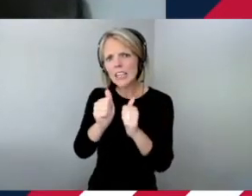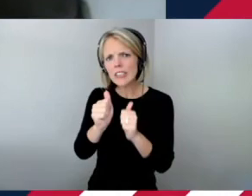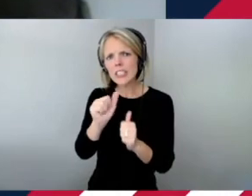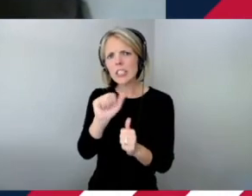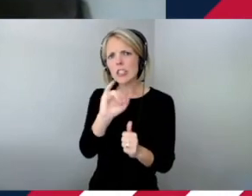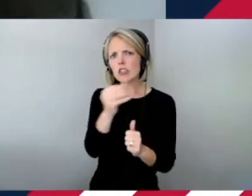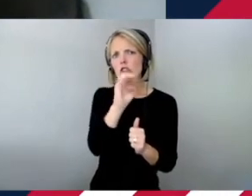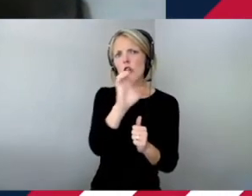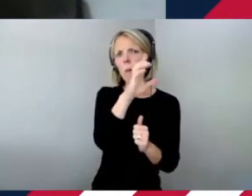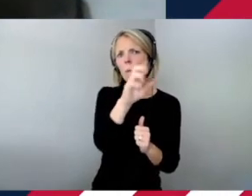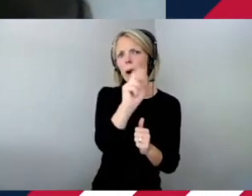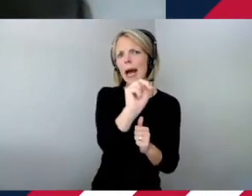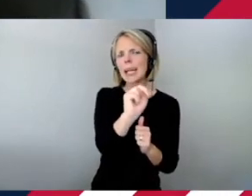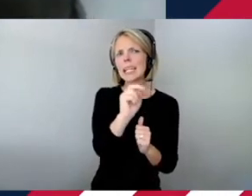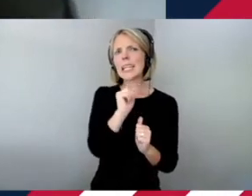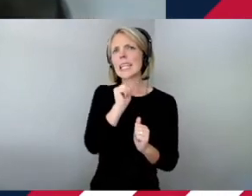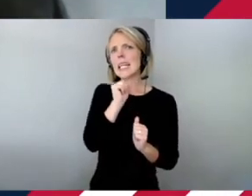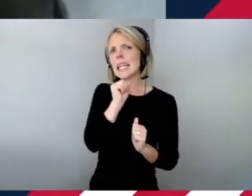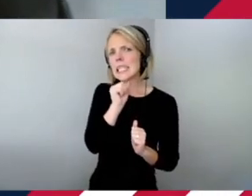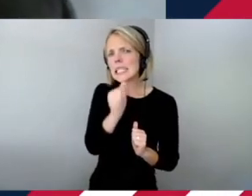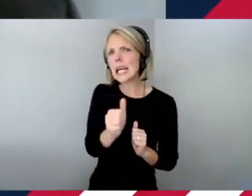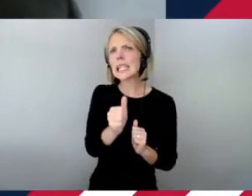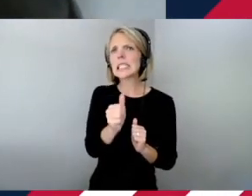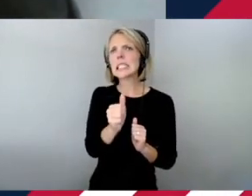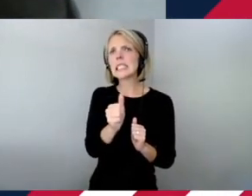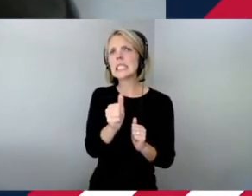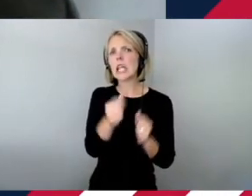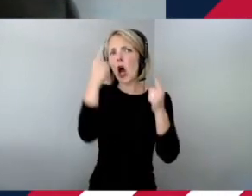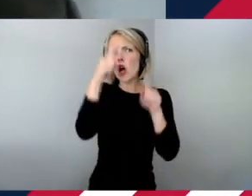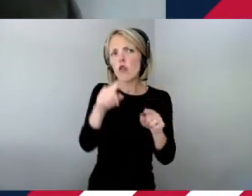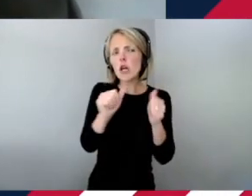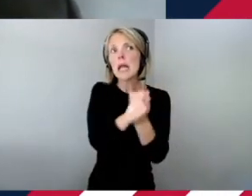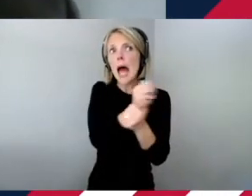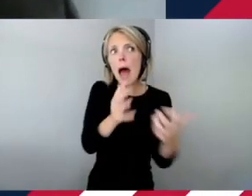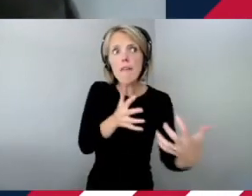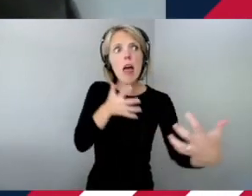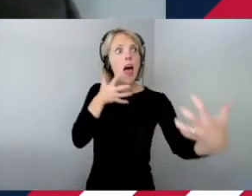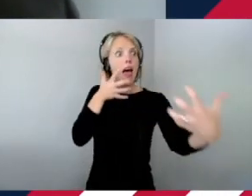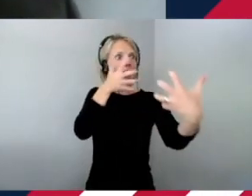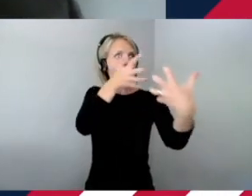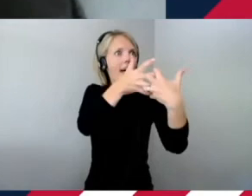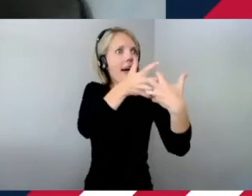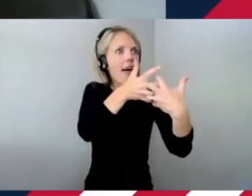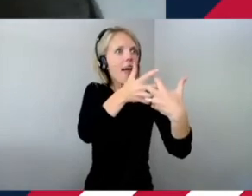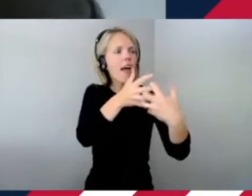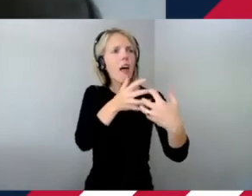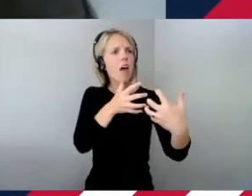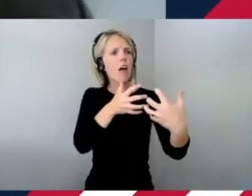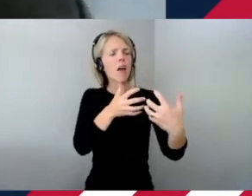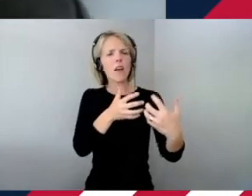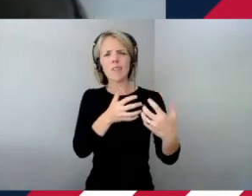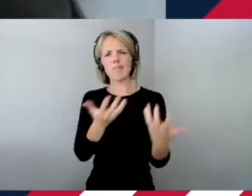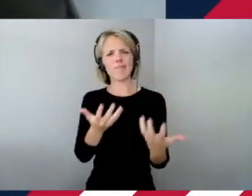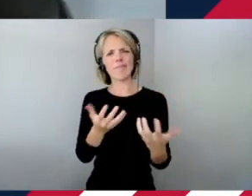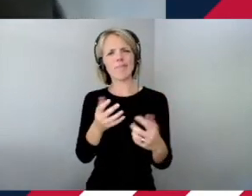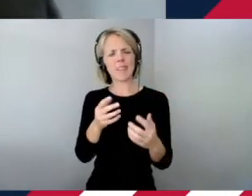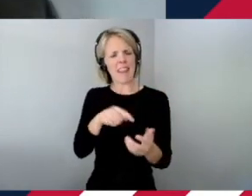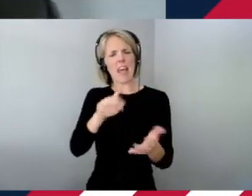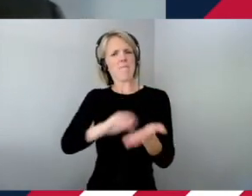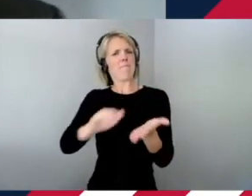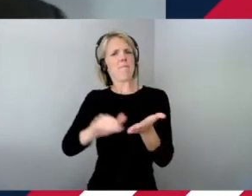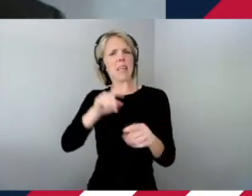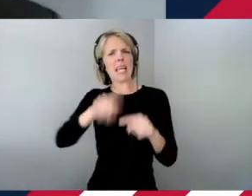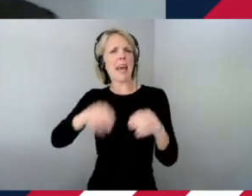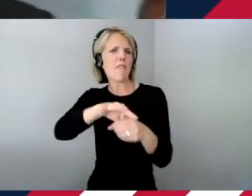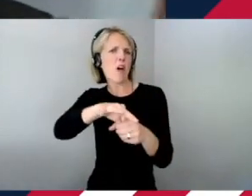Biden doesn't conform to everything they care about. And again, I've read people saying, well,